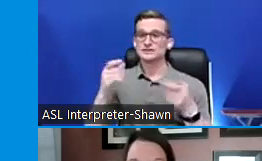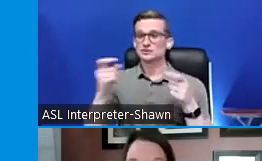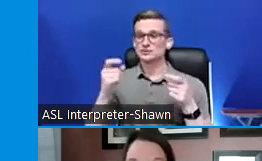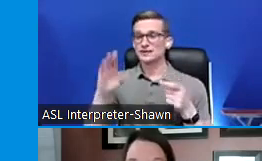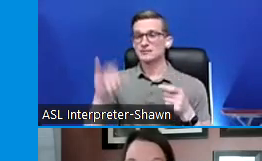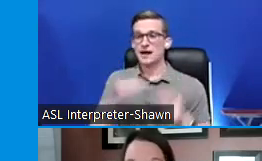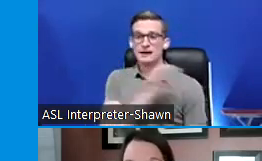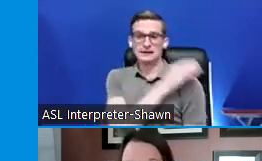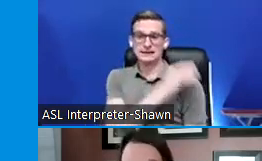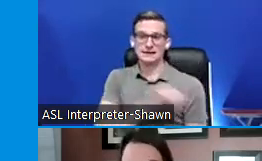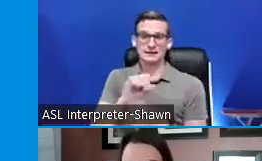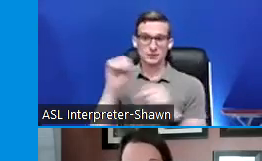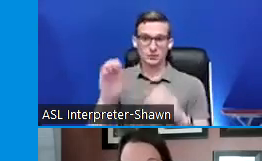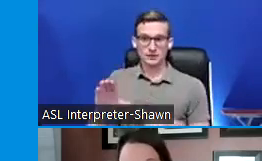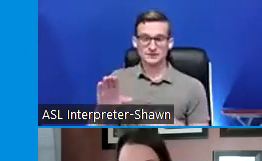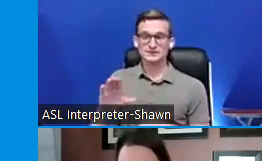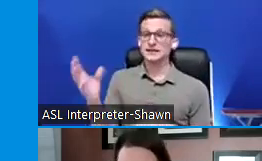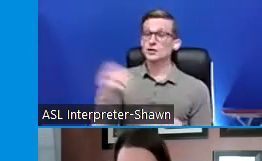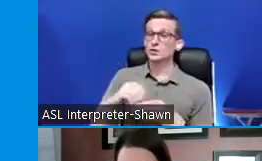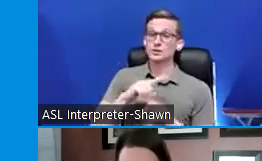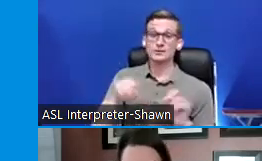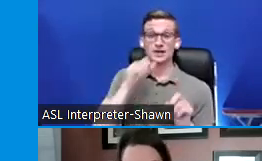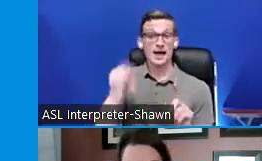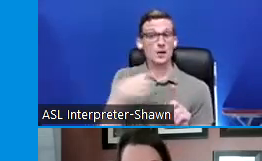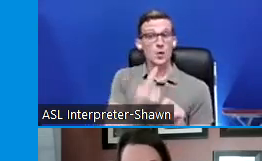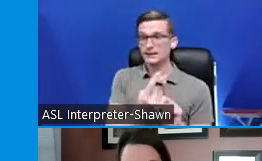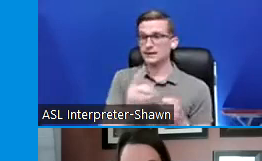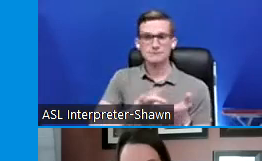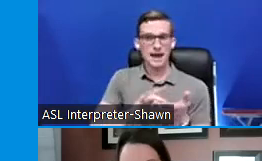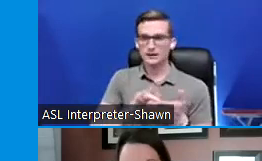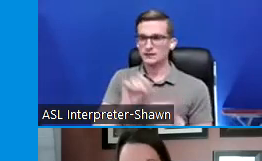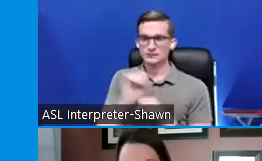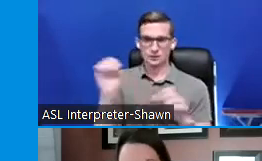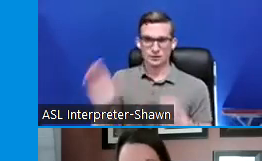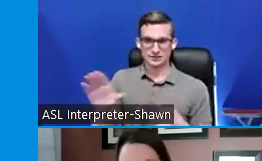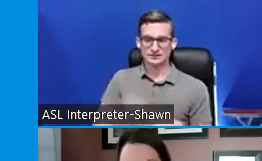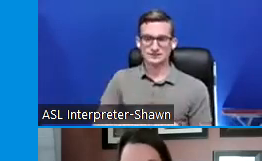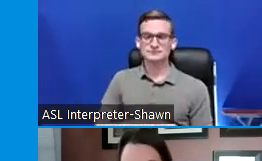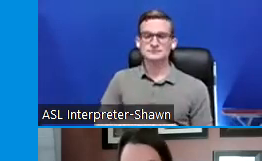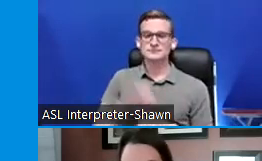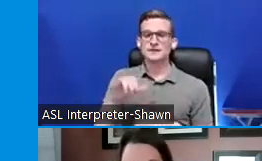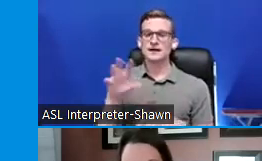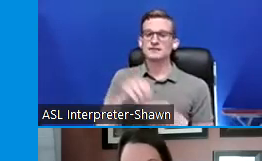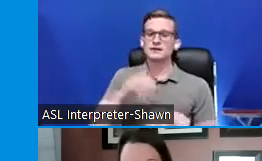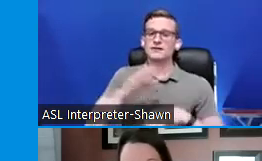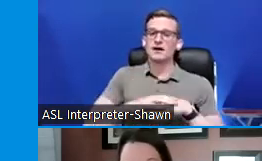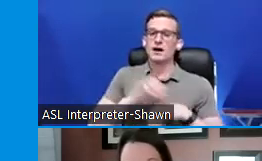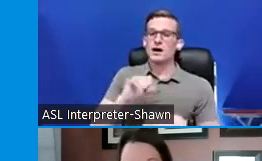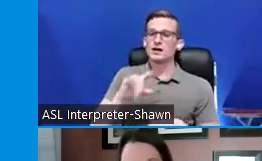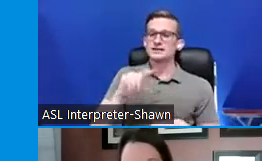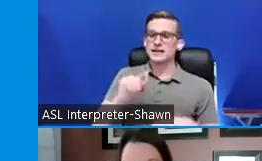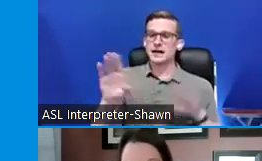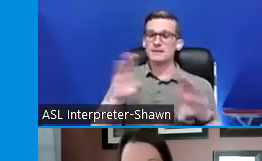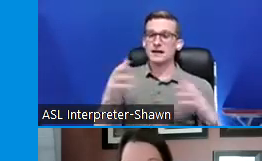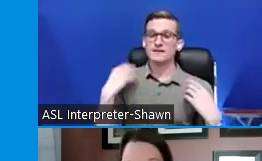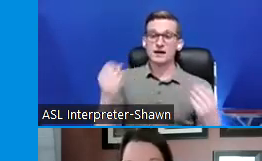may include, but are not required to be, medical personnel. These services involve on-site behavioral health support to address problems